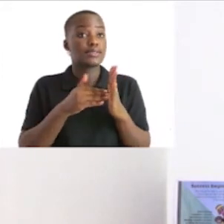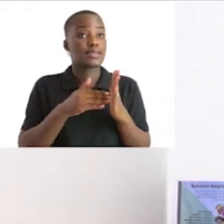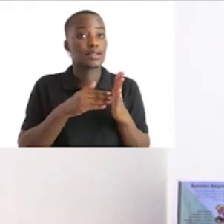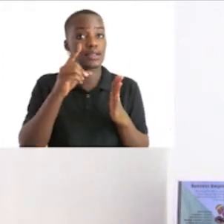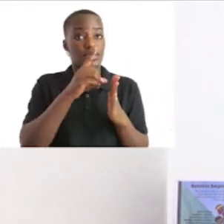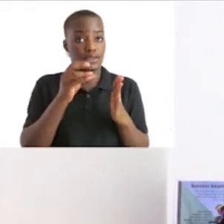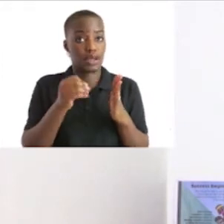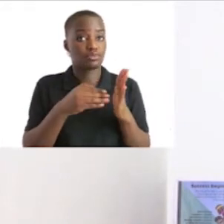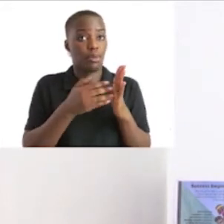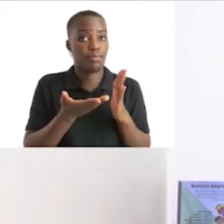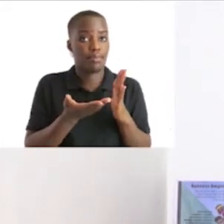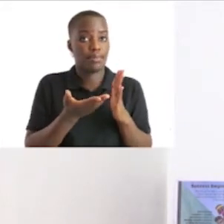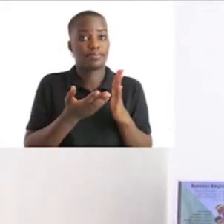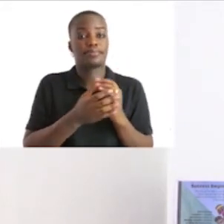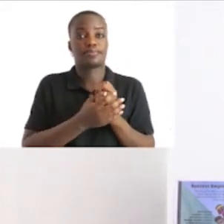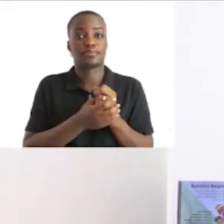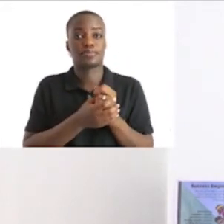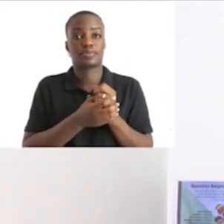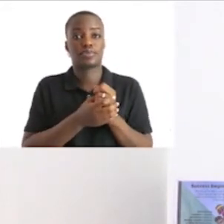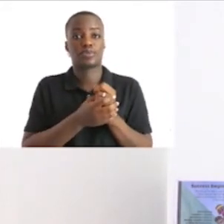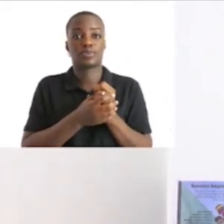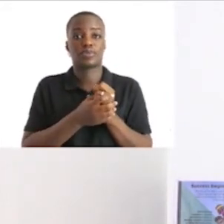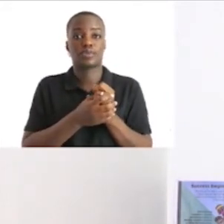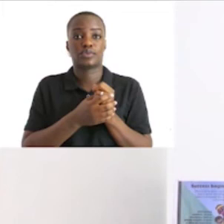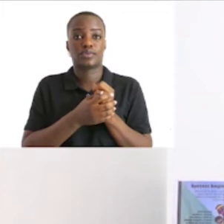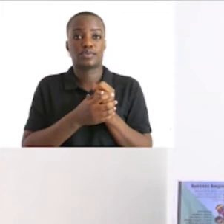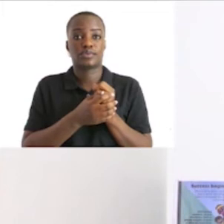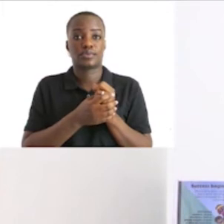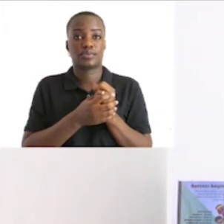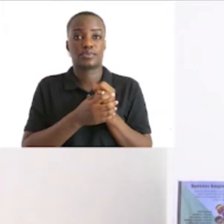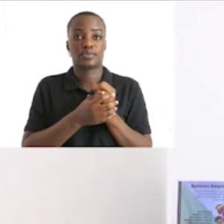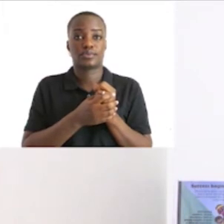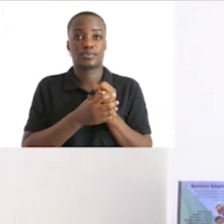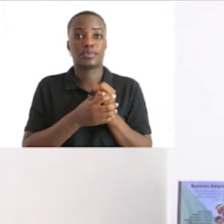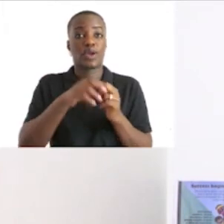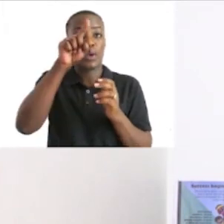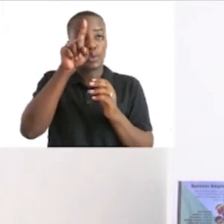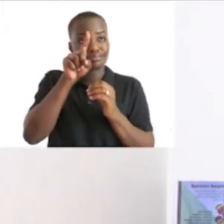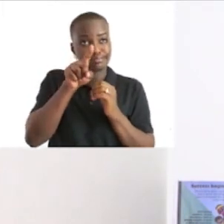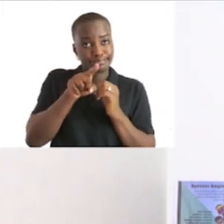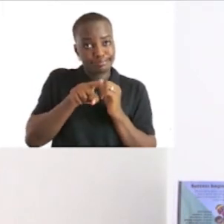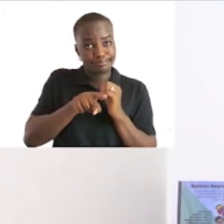on the bar graph. So we are going to move down